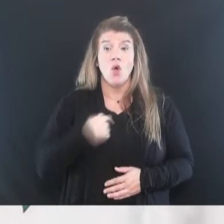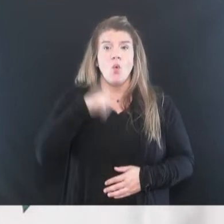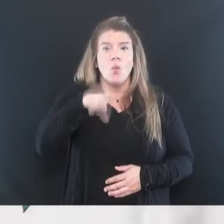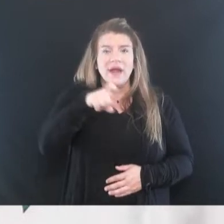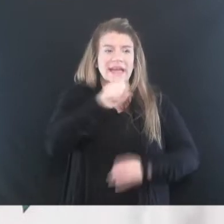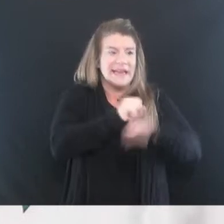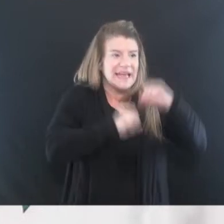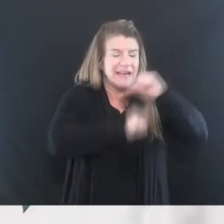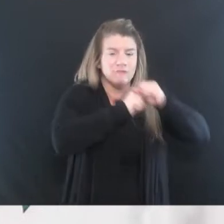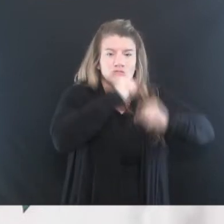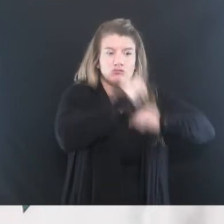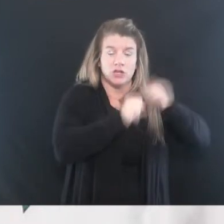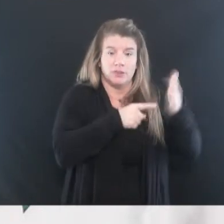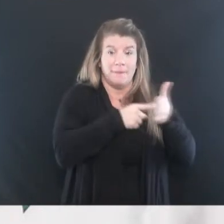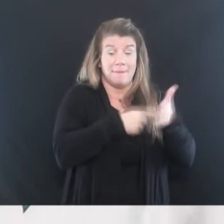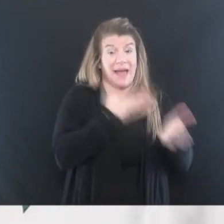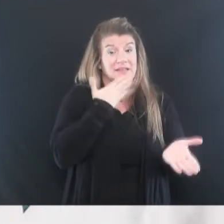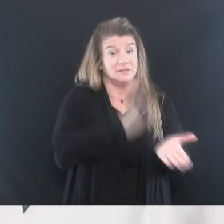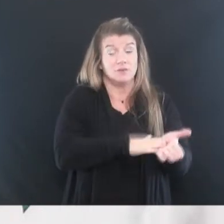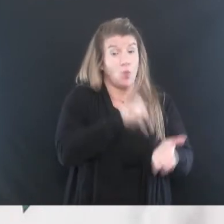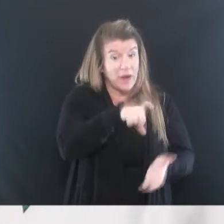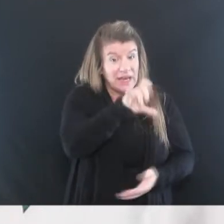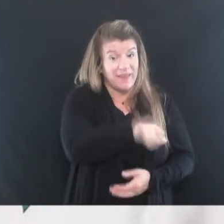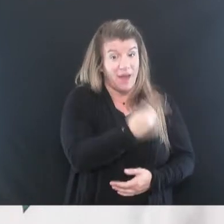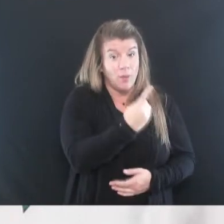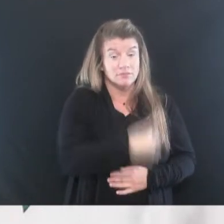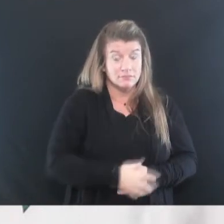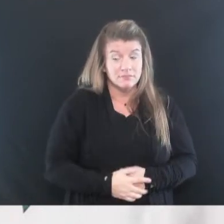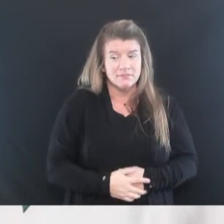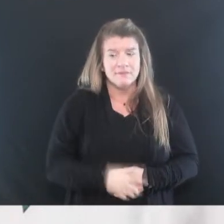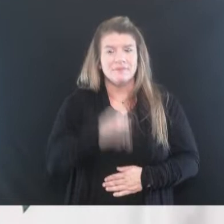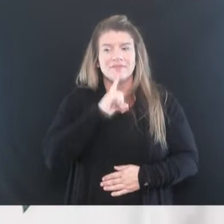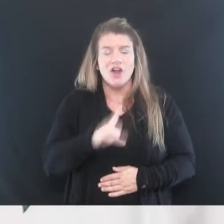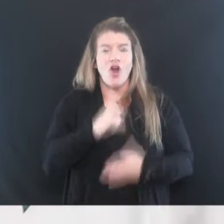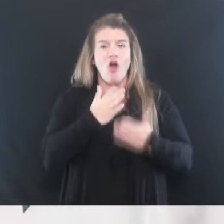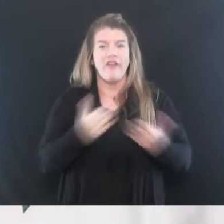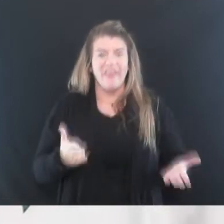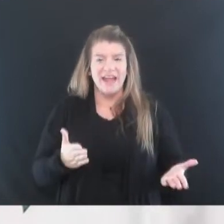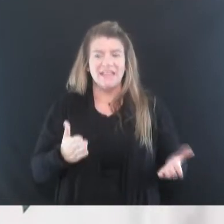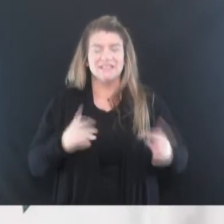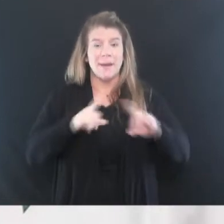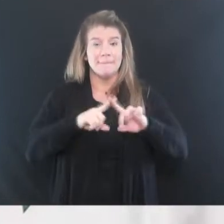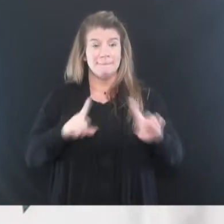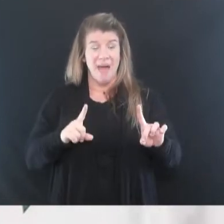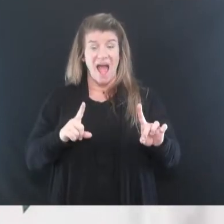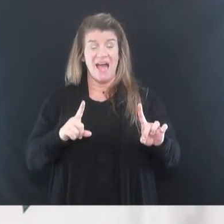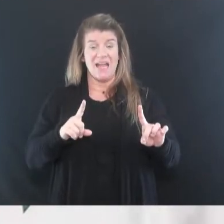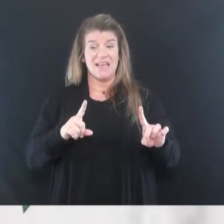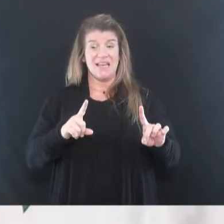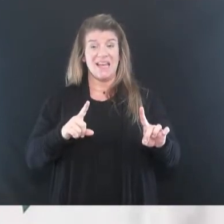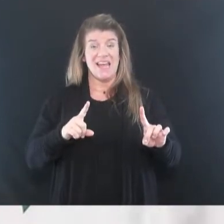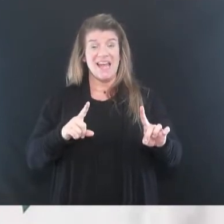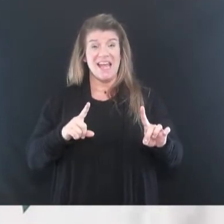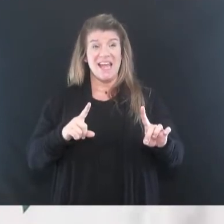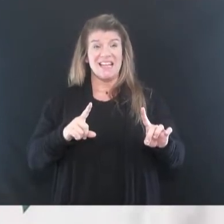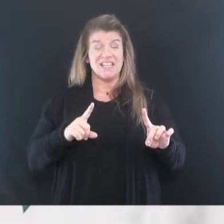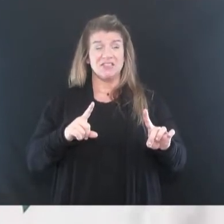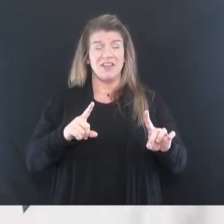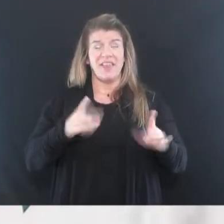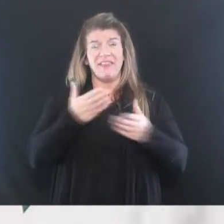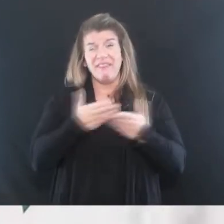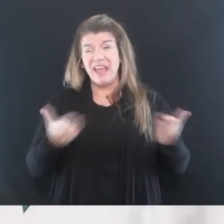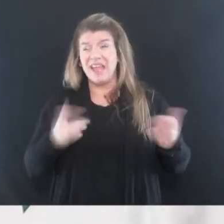bill so badly it's off the chart. There are things, but I think ever so very, very, very